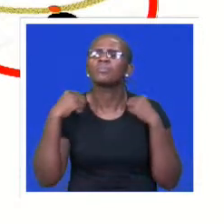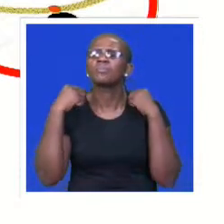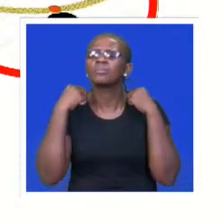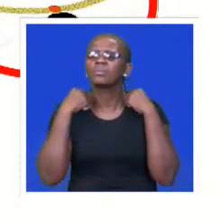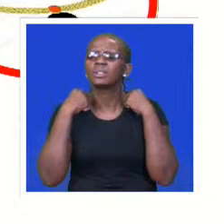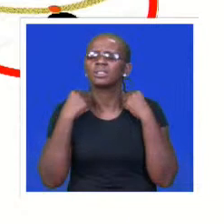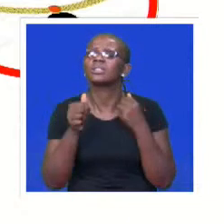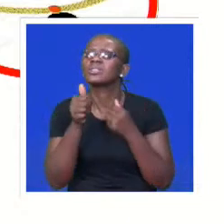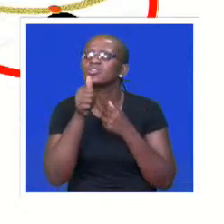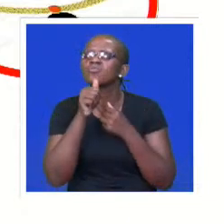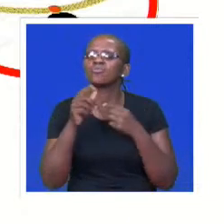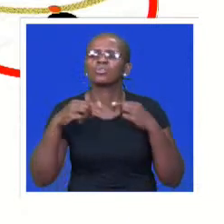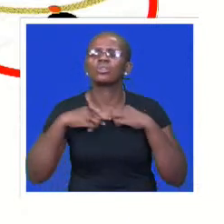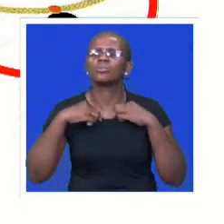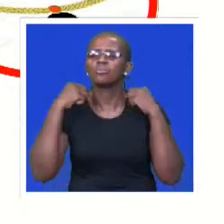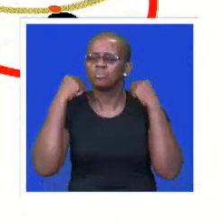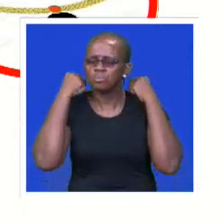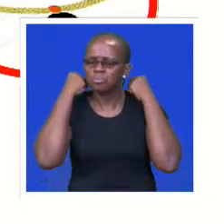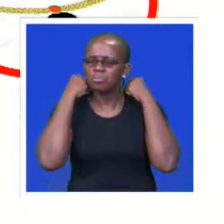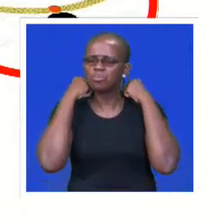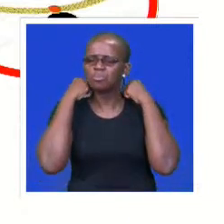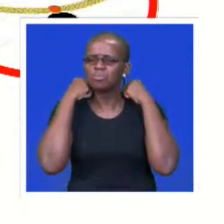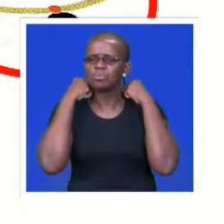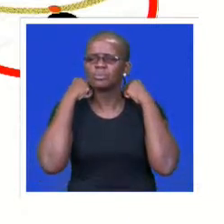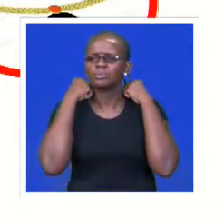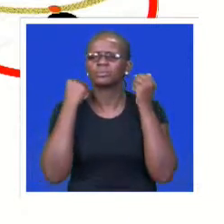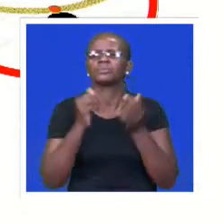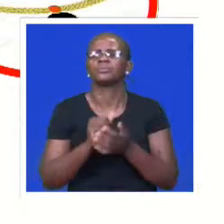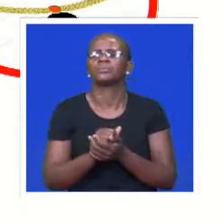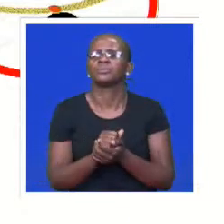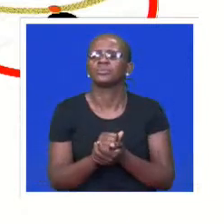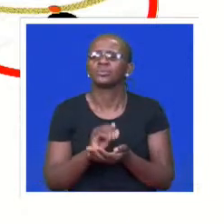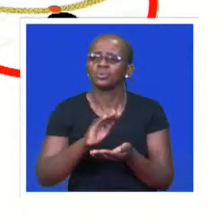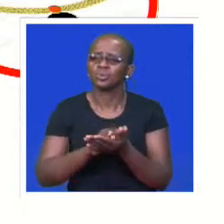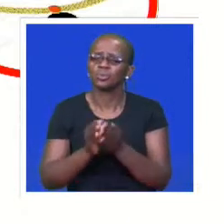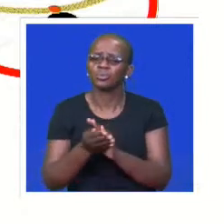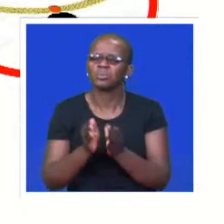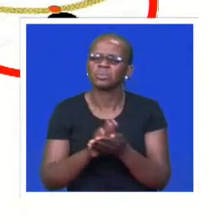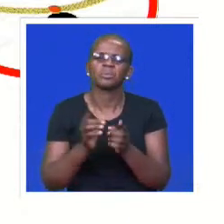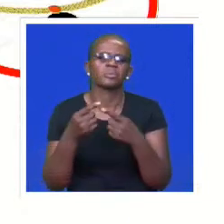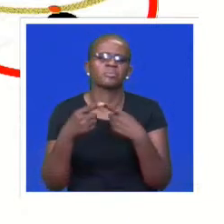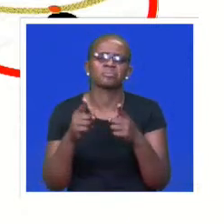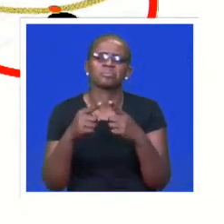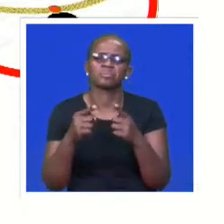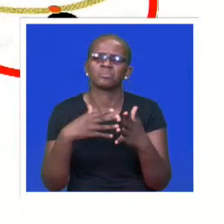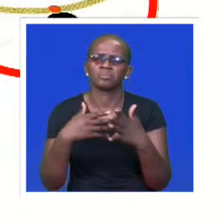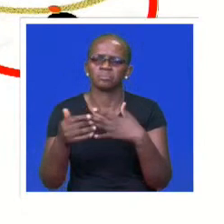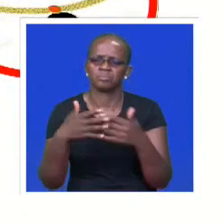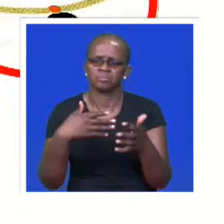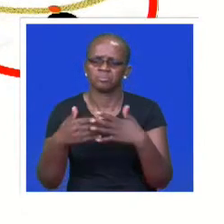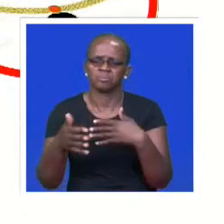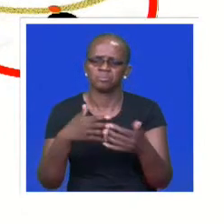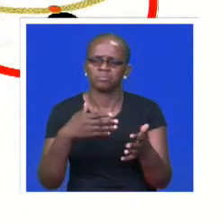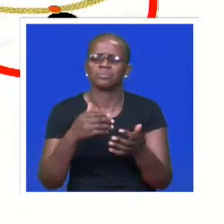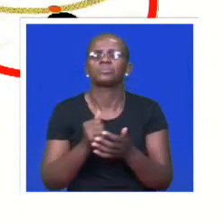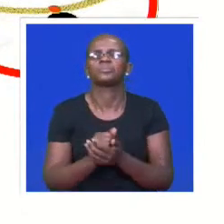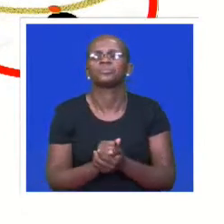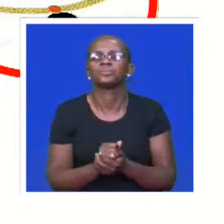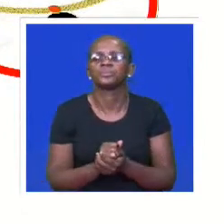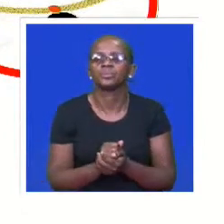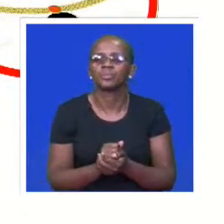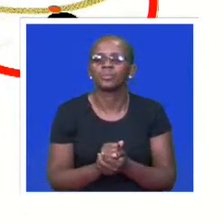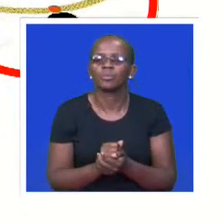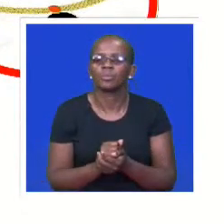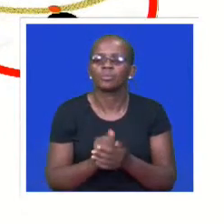A necklace is a kind of jewelry consisting of a chain. Let us move on to the next word, which is